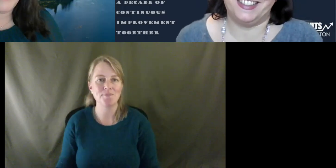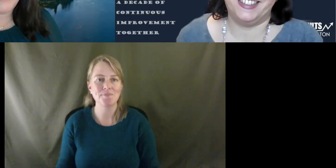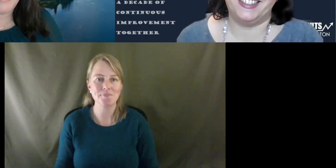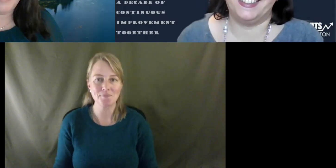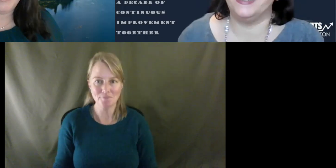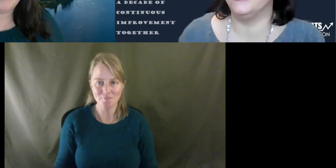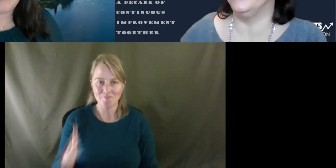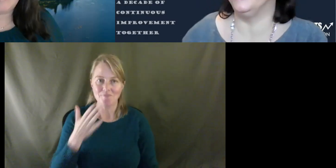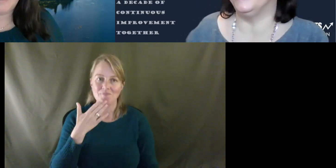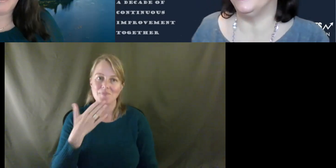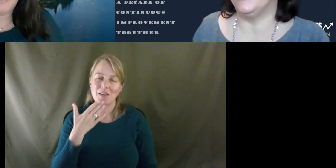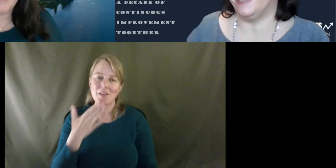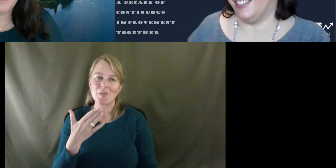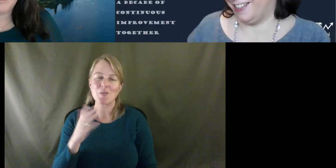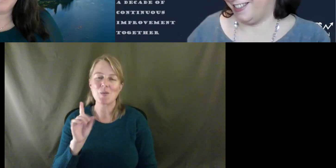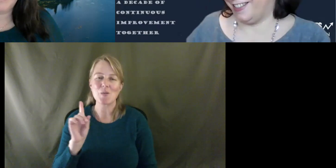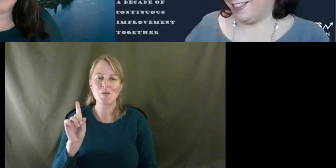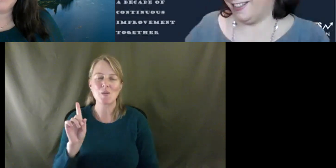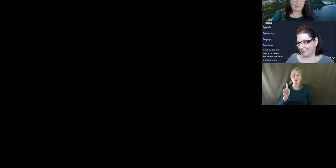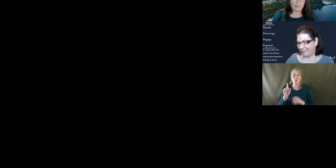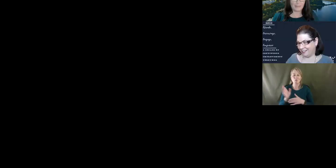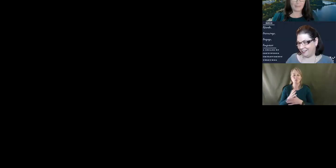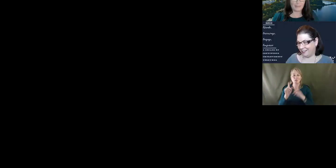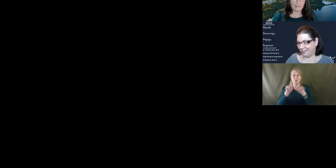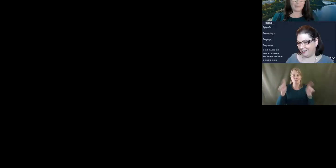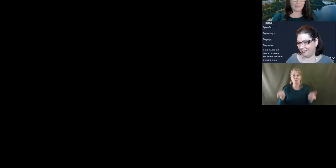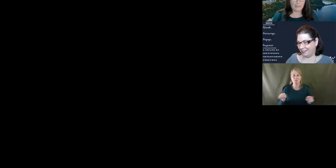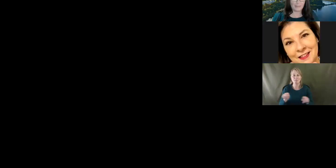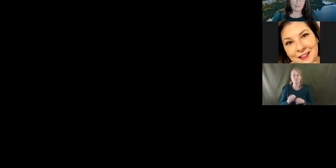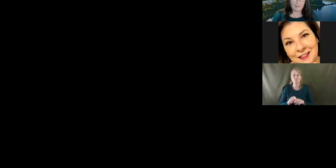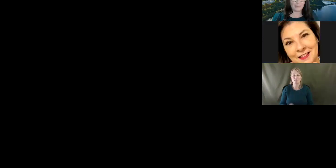Oh, thank you. Let me go ahead and share my screen.